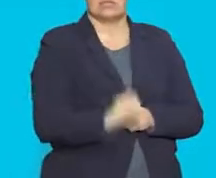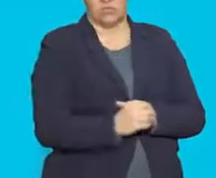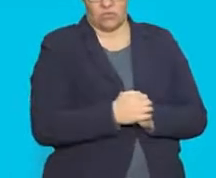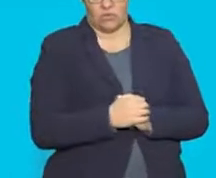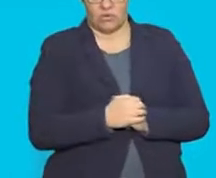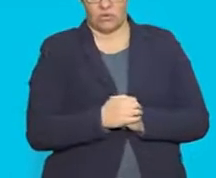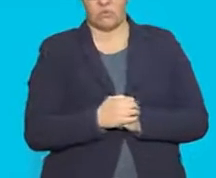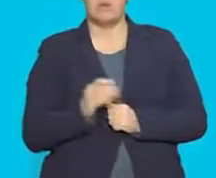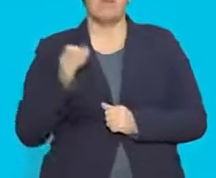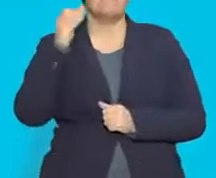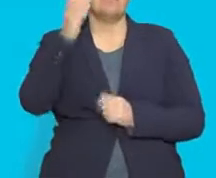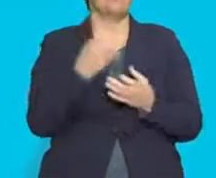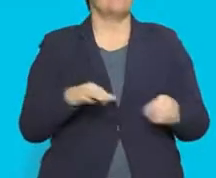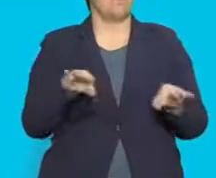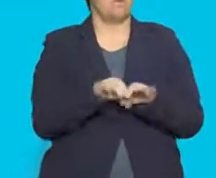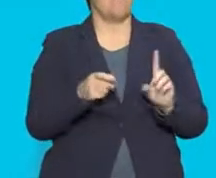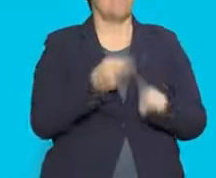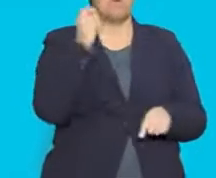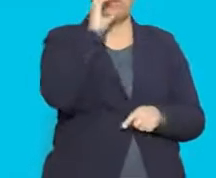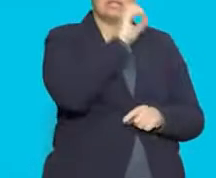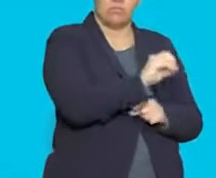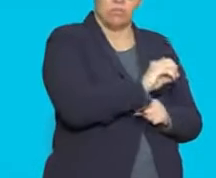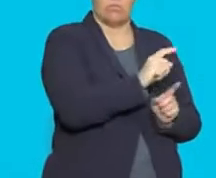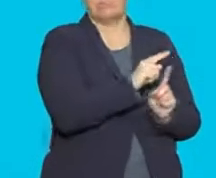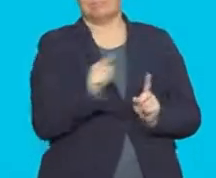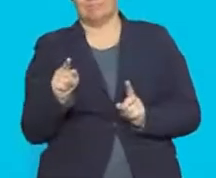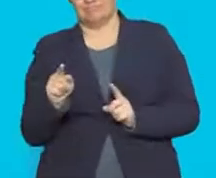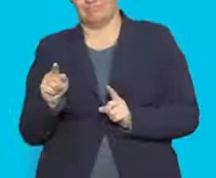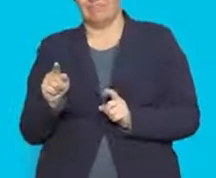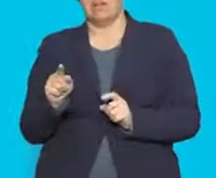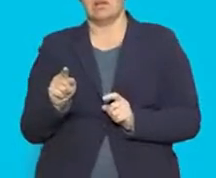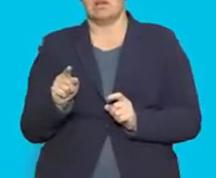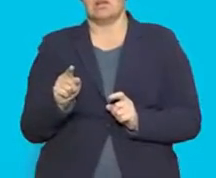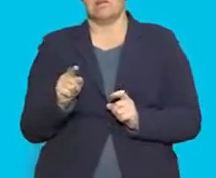loan works. Whereas future value, you move from zero to hero. So you start with